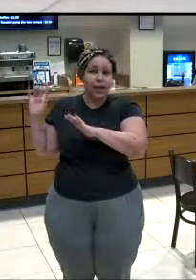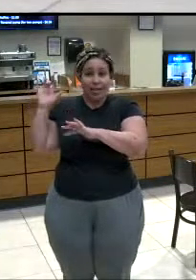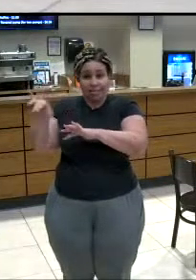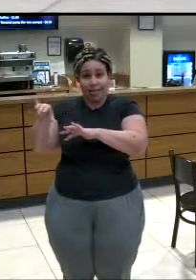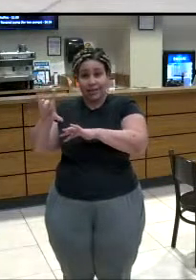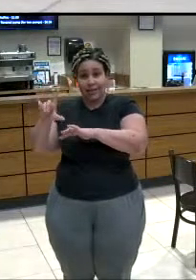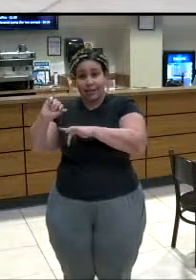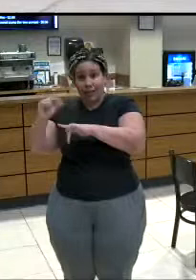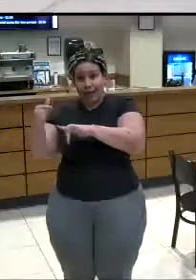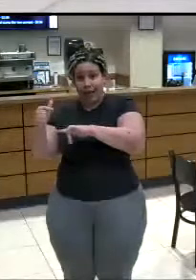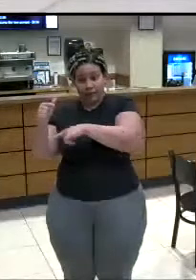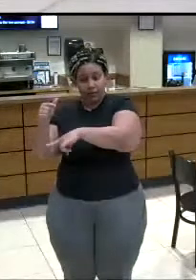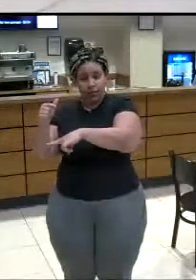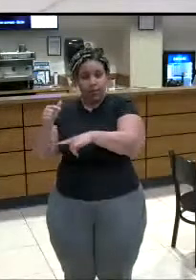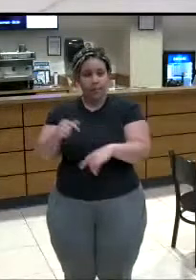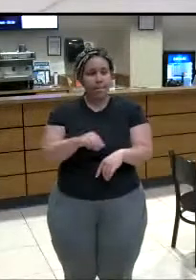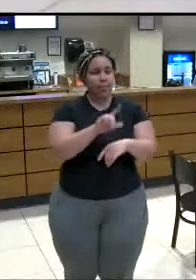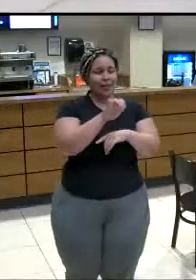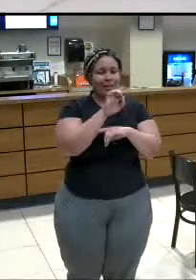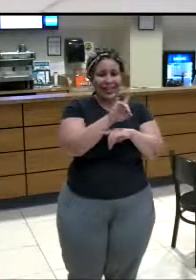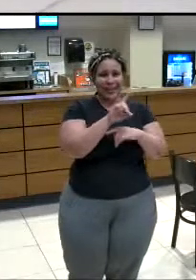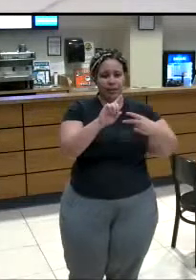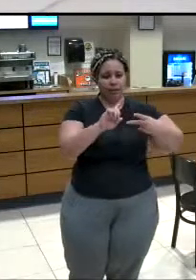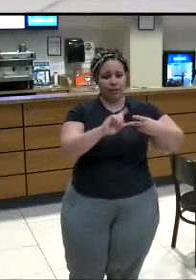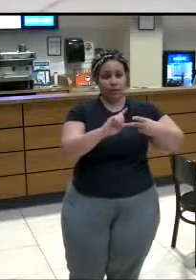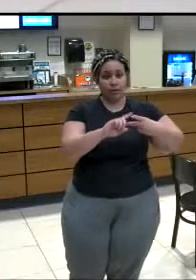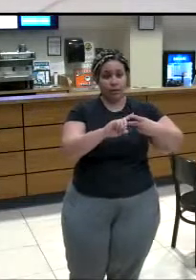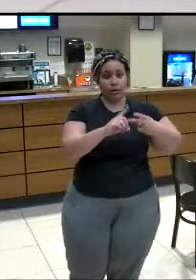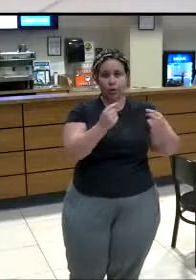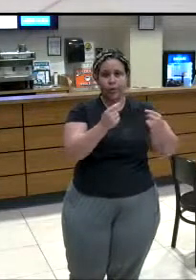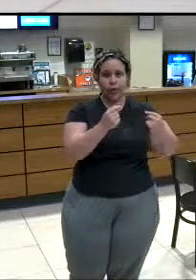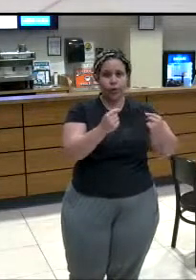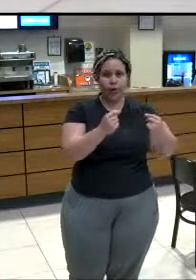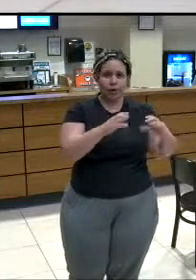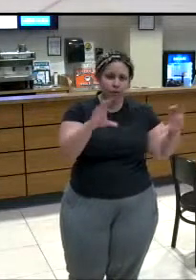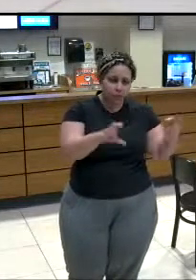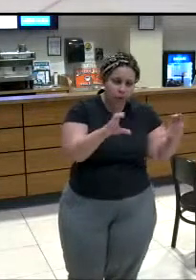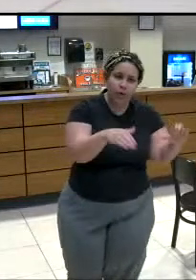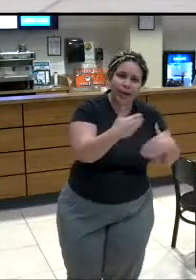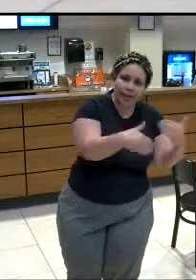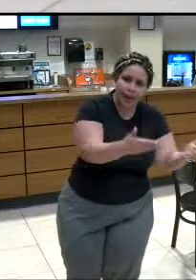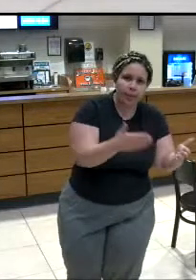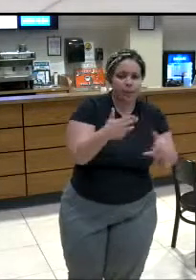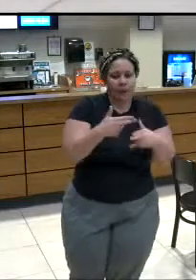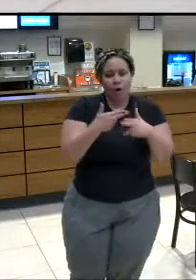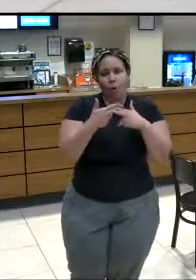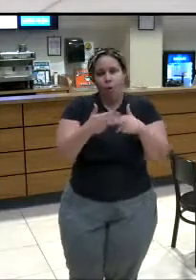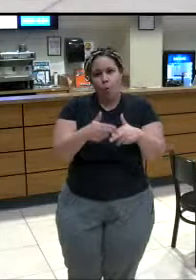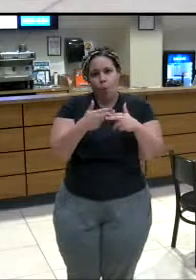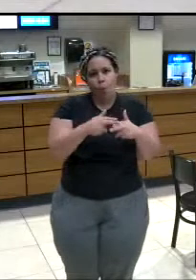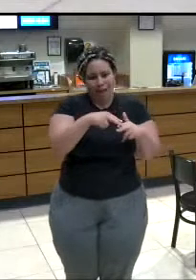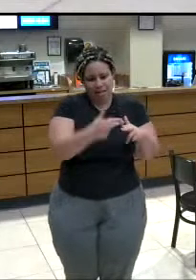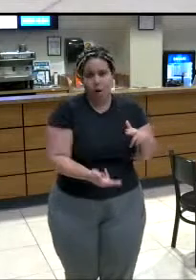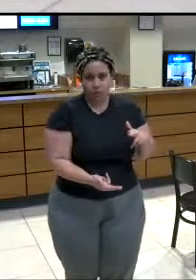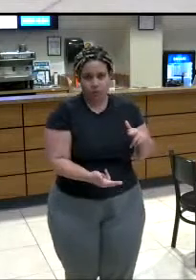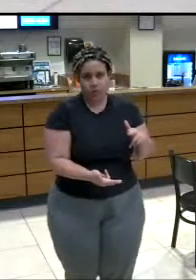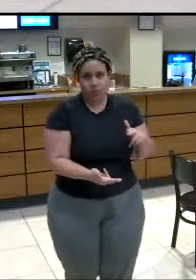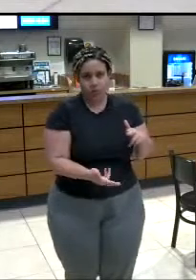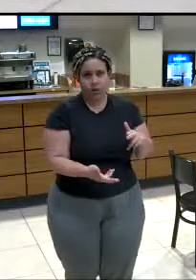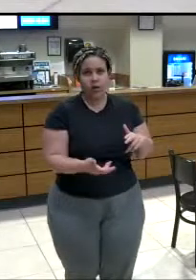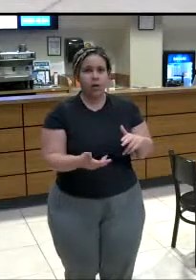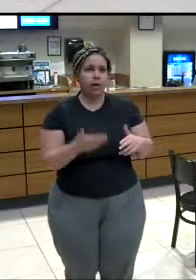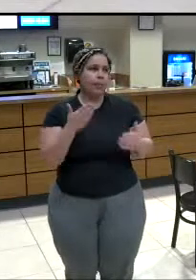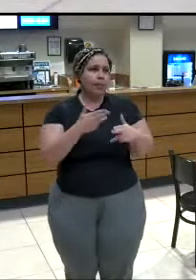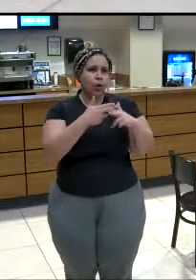is what we're doing to get there. So a good example that's maybe is weight loss, right? I want to weigh